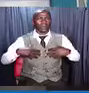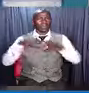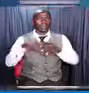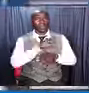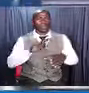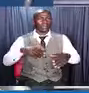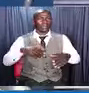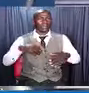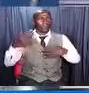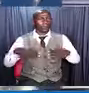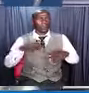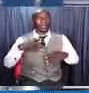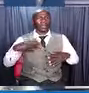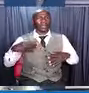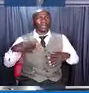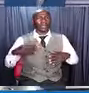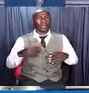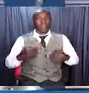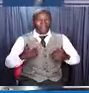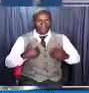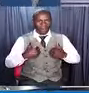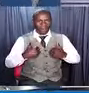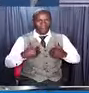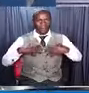Delighted myself and I got well.